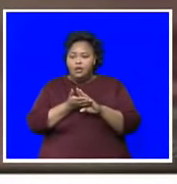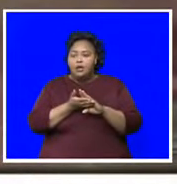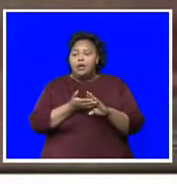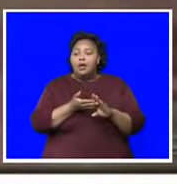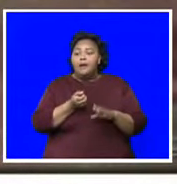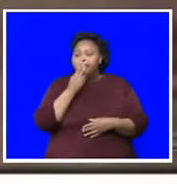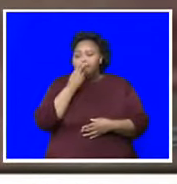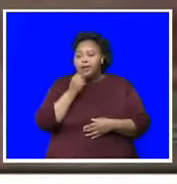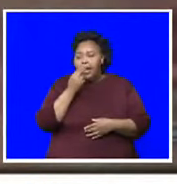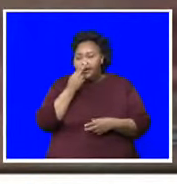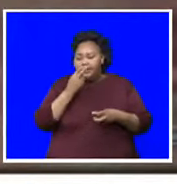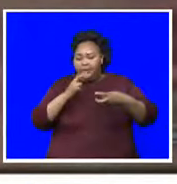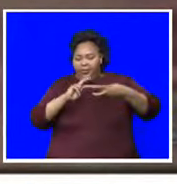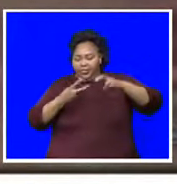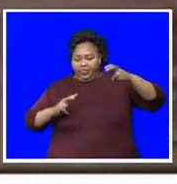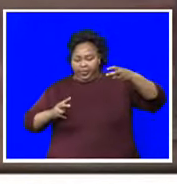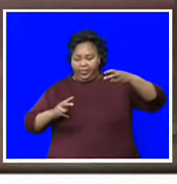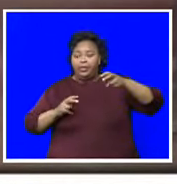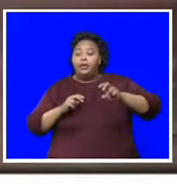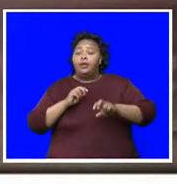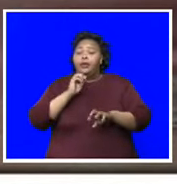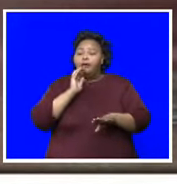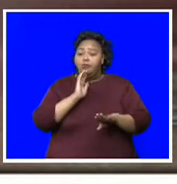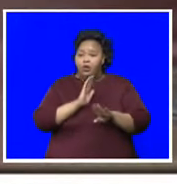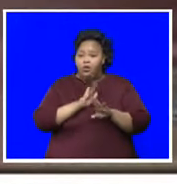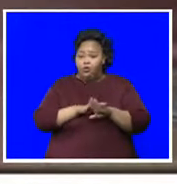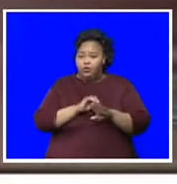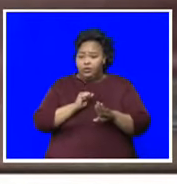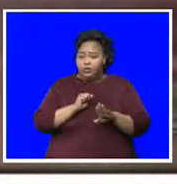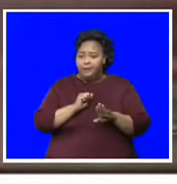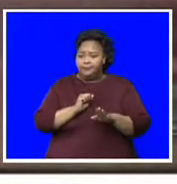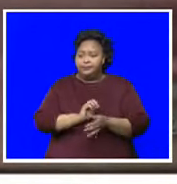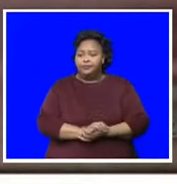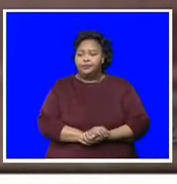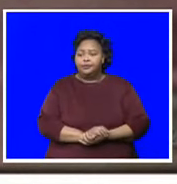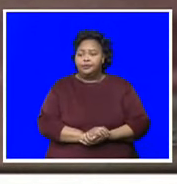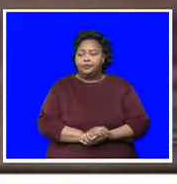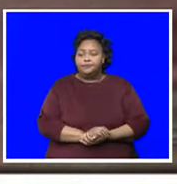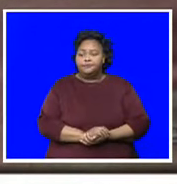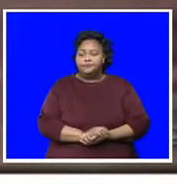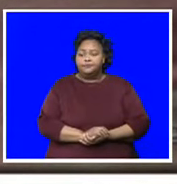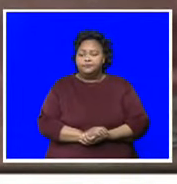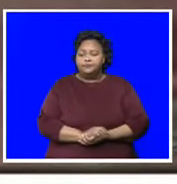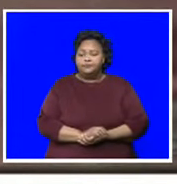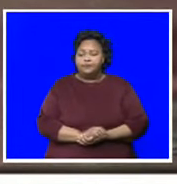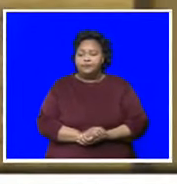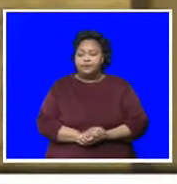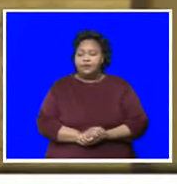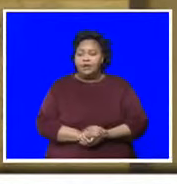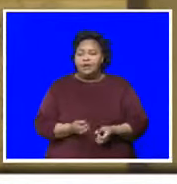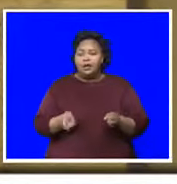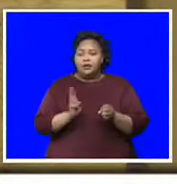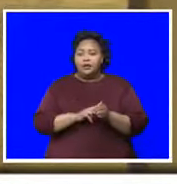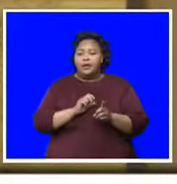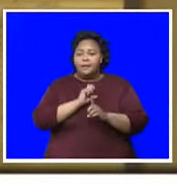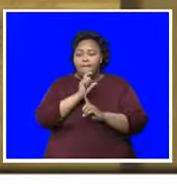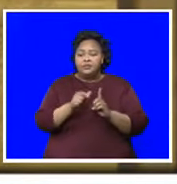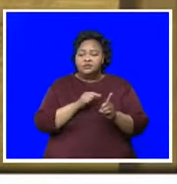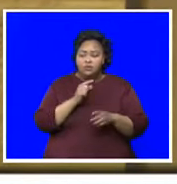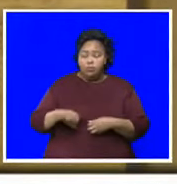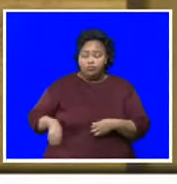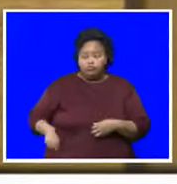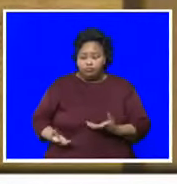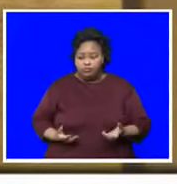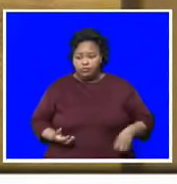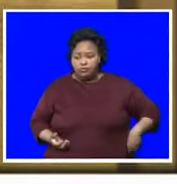be detected and therefore no DNA analysis was carried out. Khuri further told the court that there was